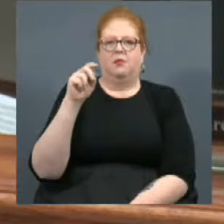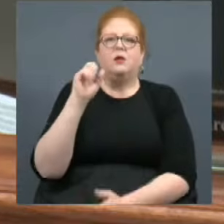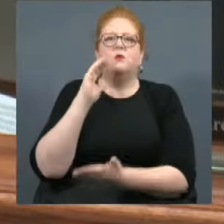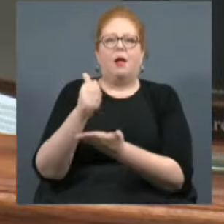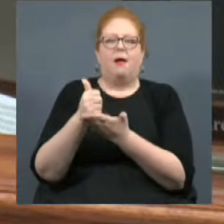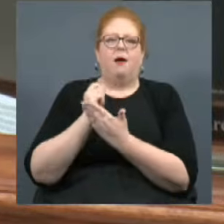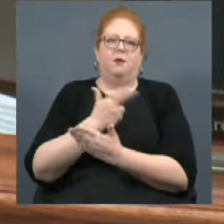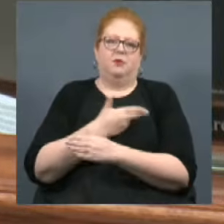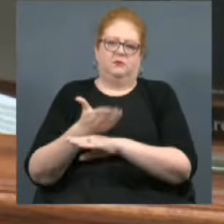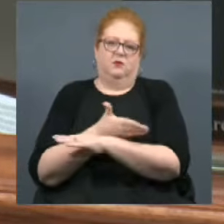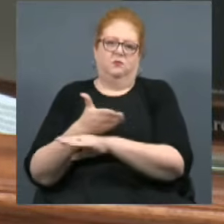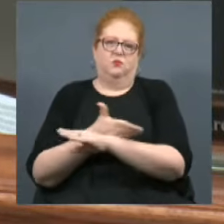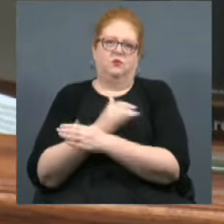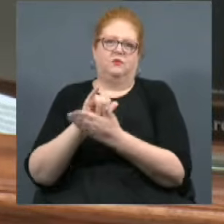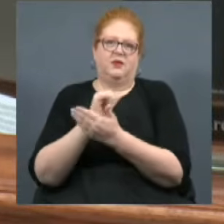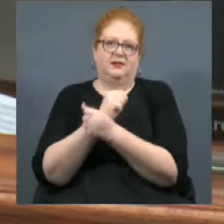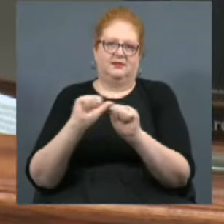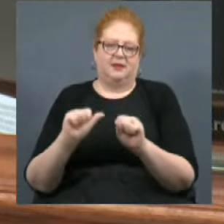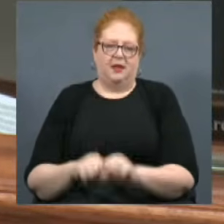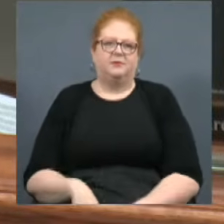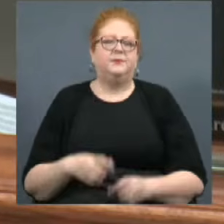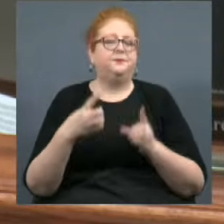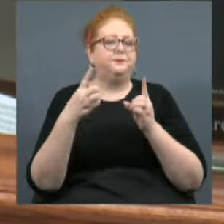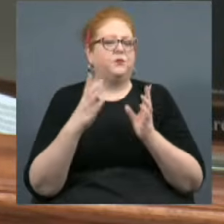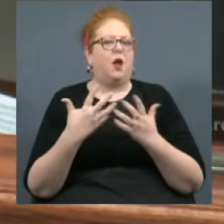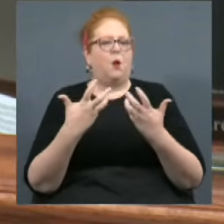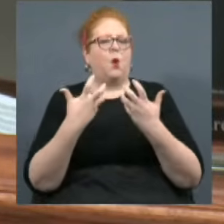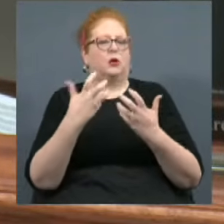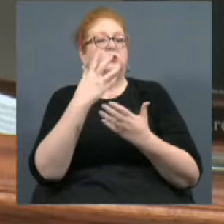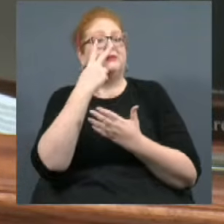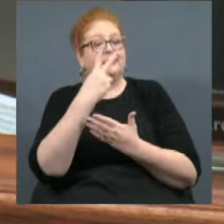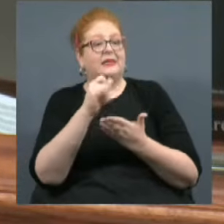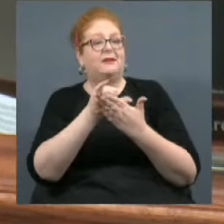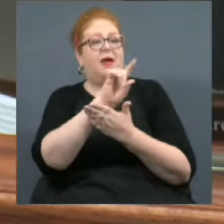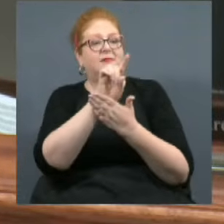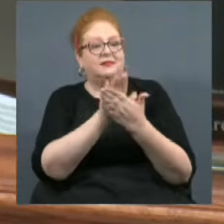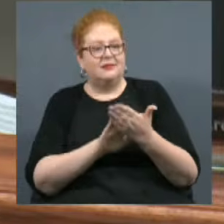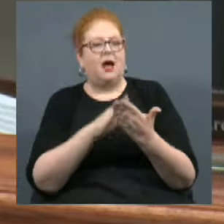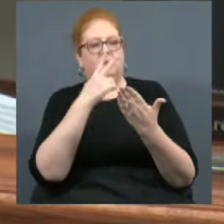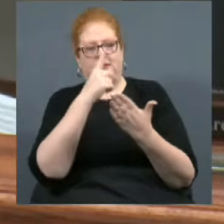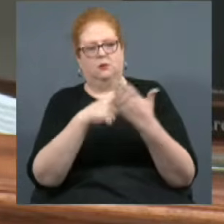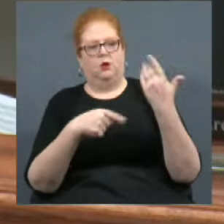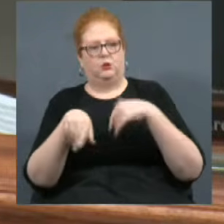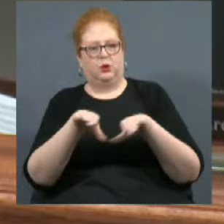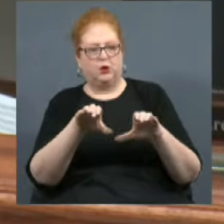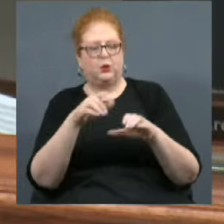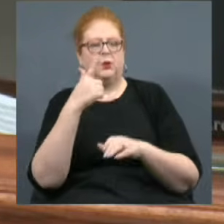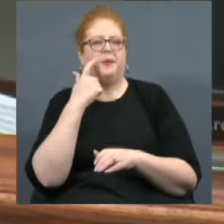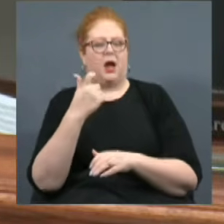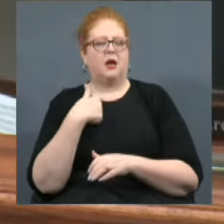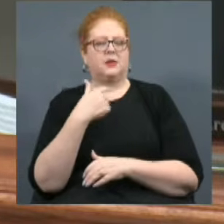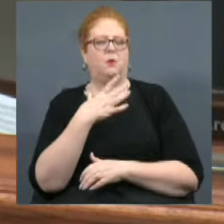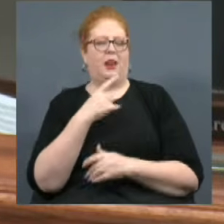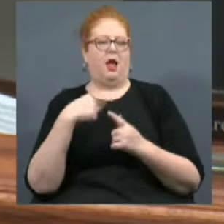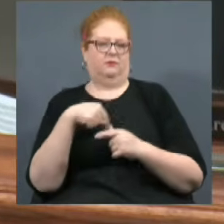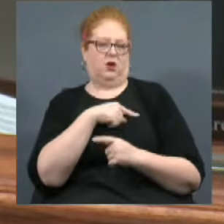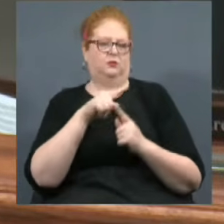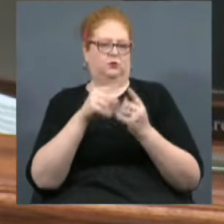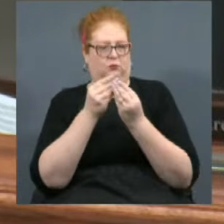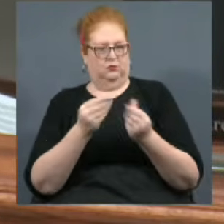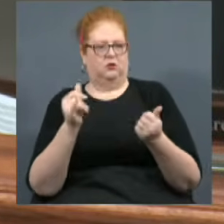I would like to see the design and see what you're going to do. Yes, ma'am. I Because can get you that I would like information. to see if we can't solve some of the problems at